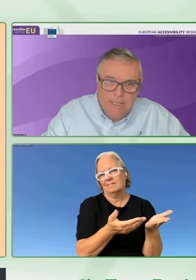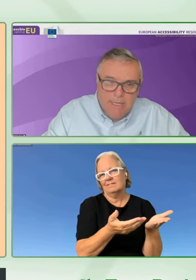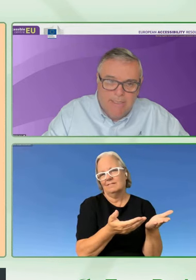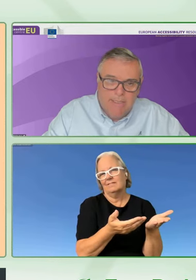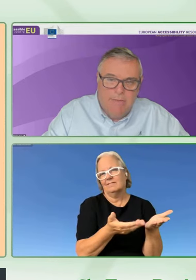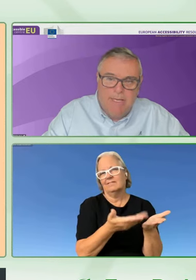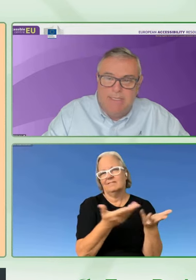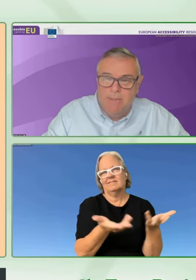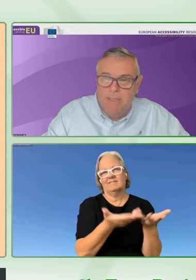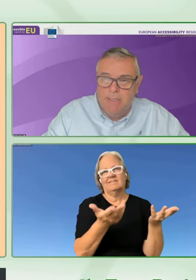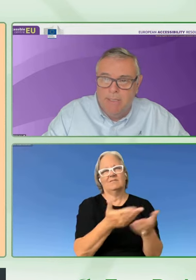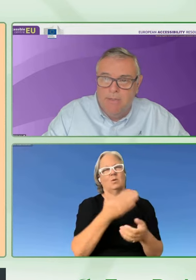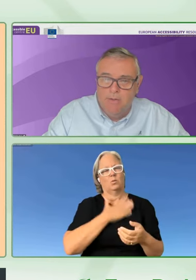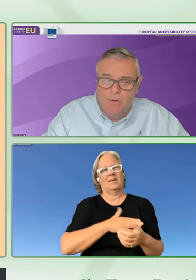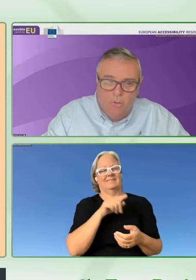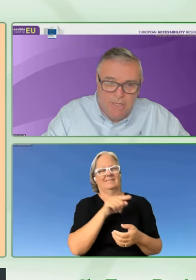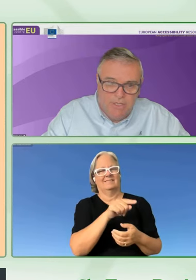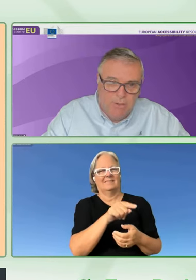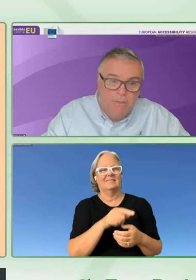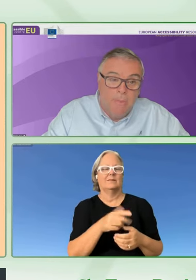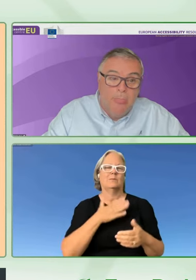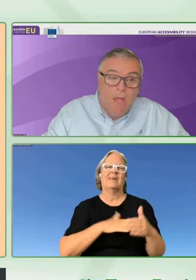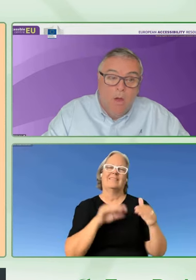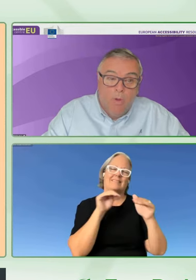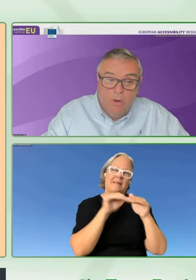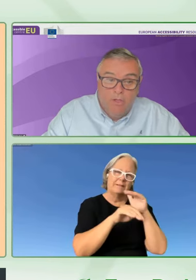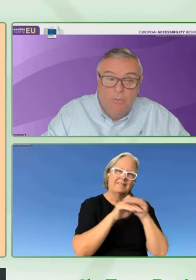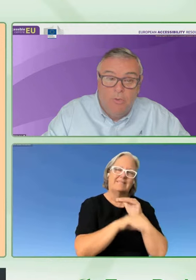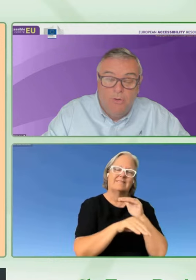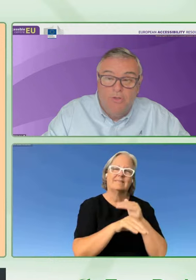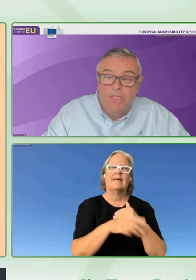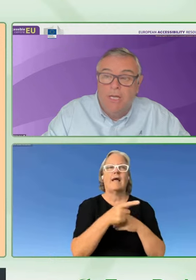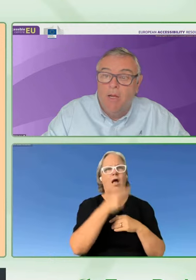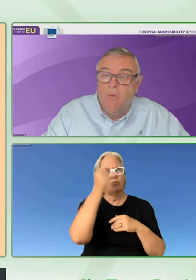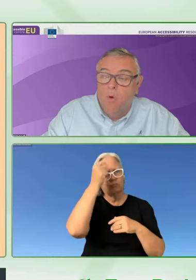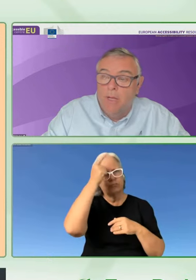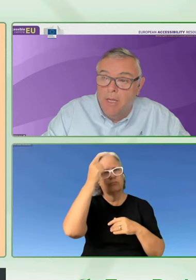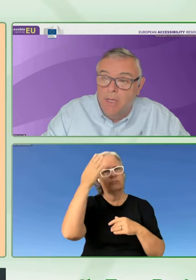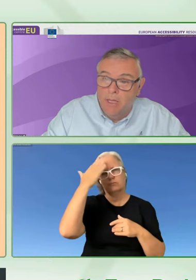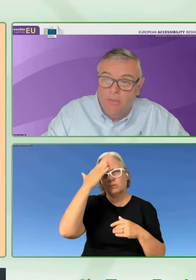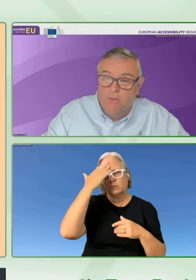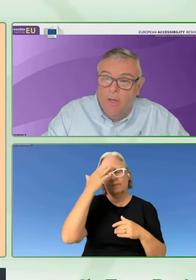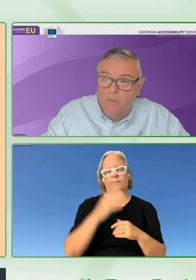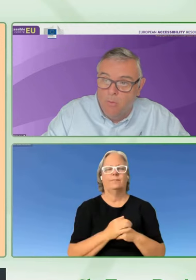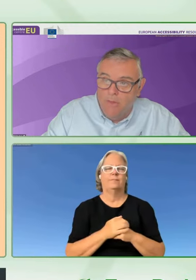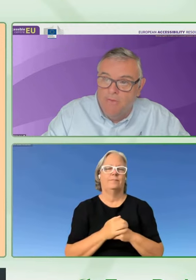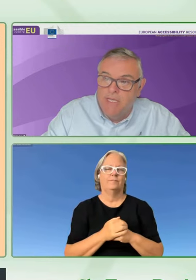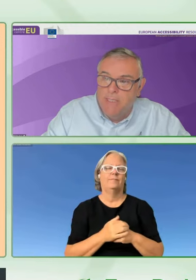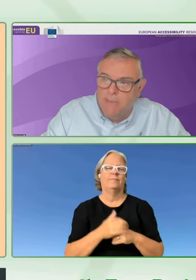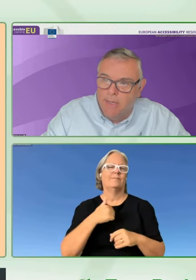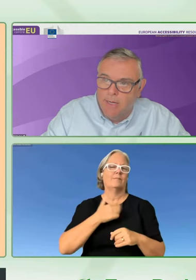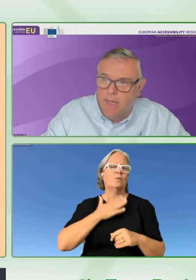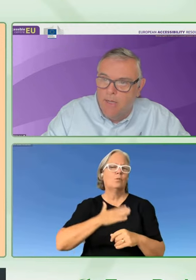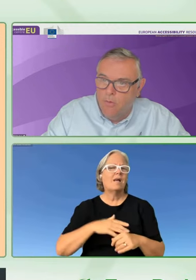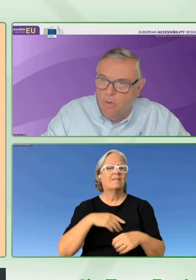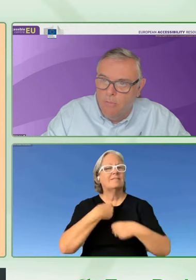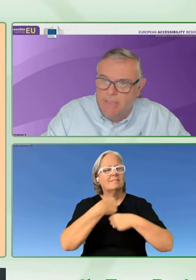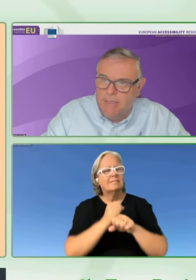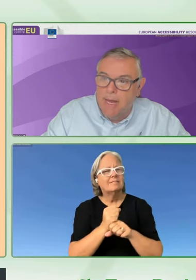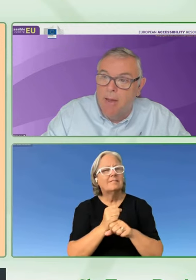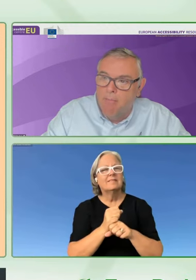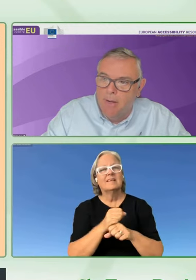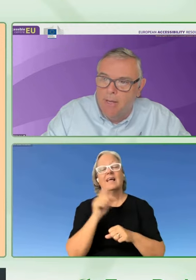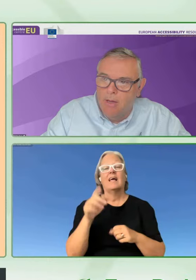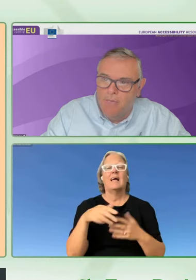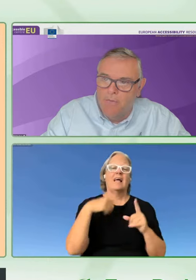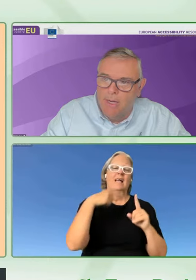questions, the accessibility knowledge. We are going to produce a working together with Digital Europe. It's